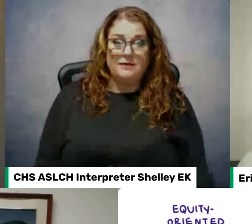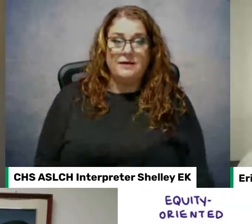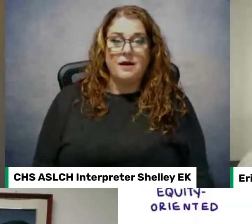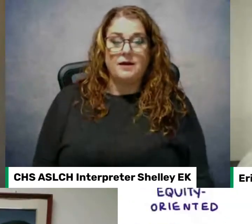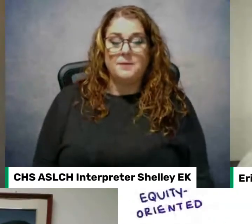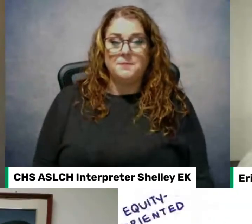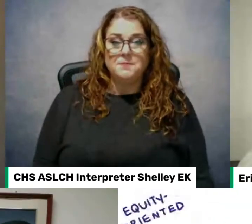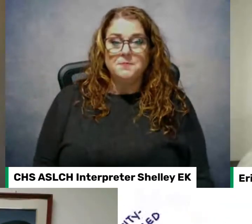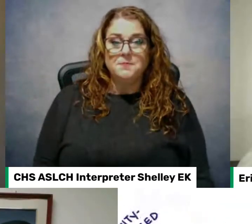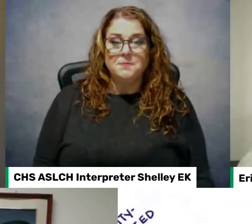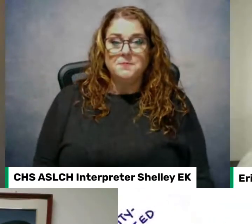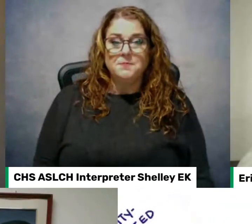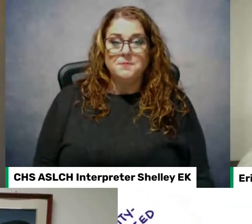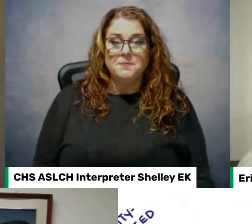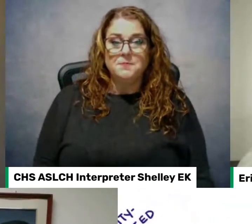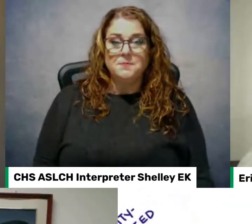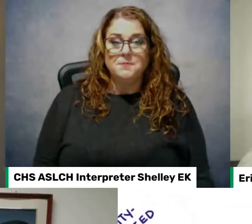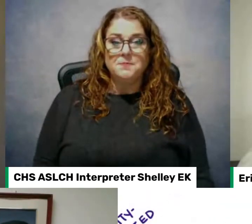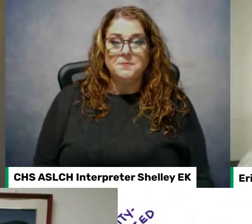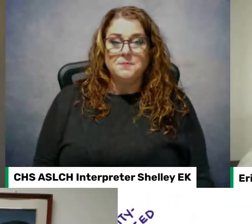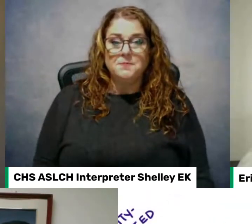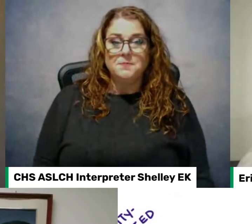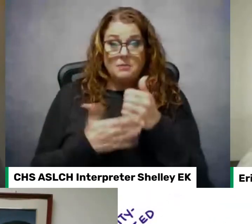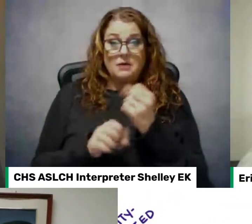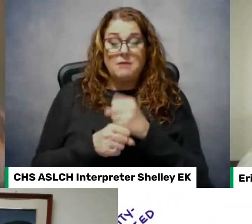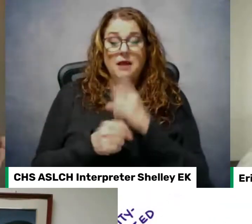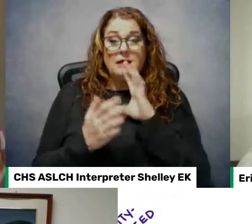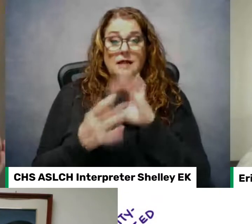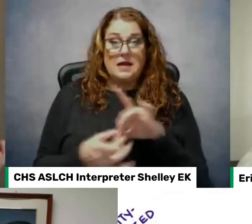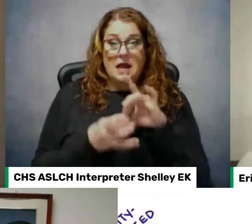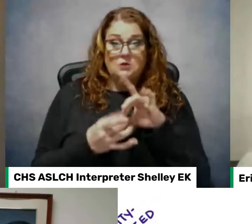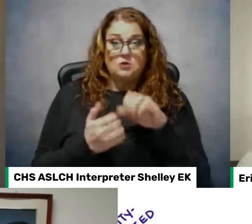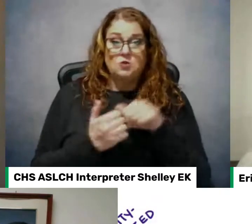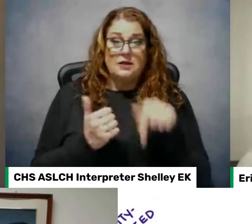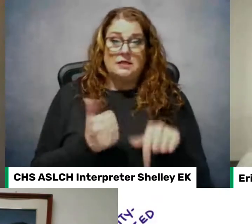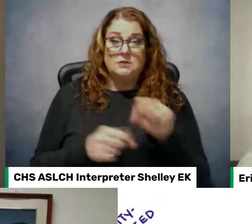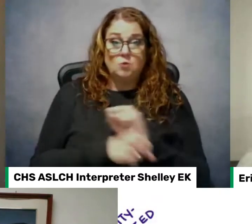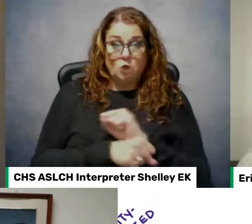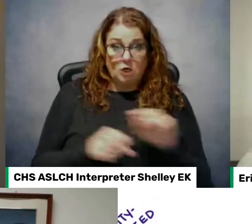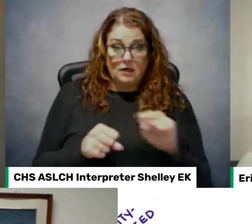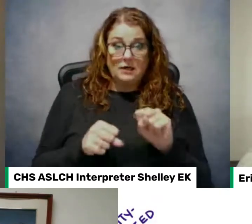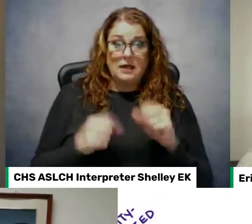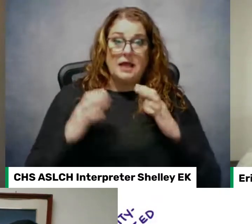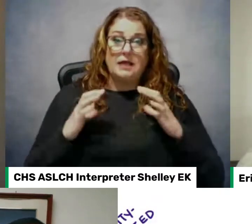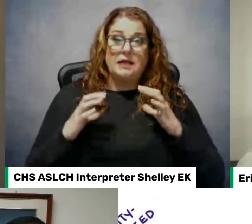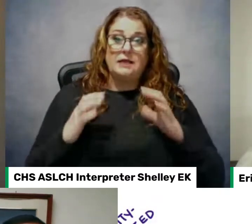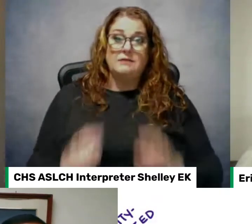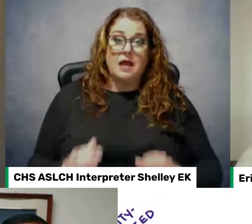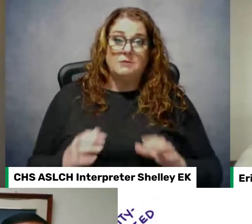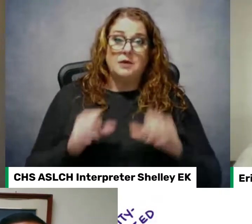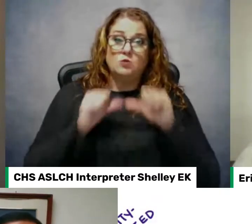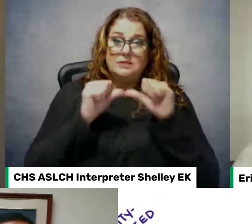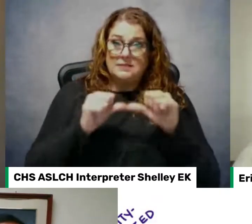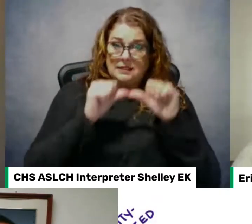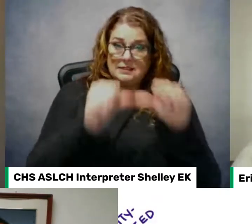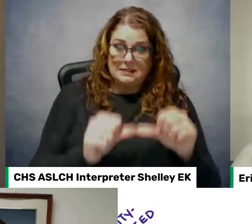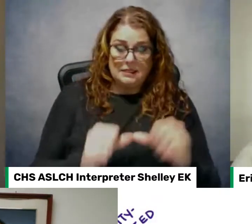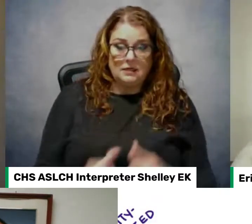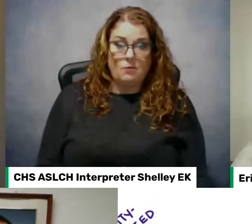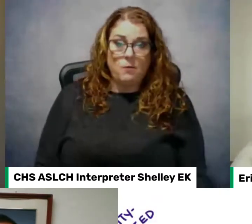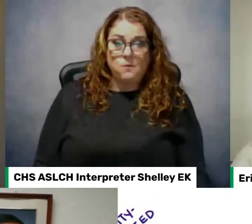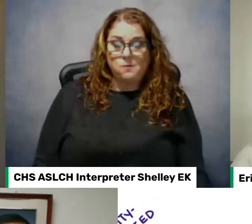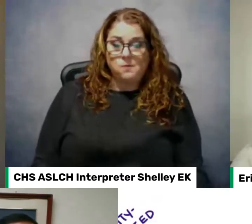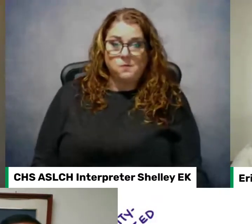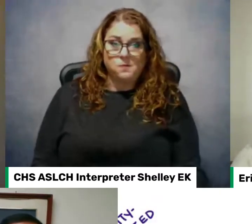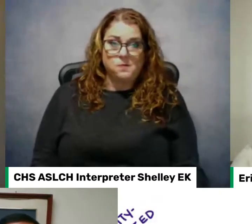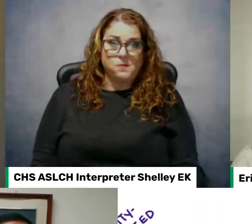I'm wondering if you can help me make some connections to this work and climate resiliency. Yeah, I mean,